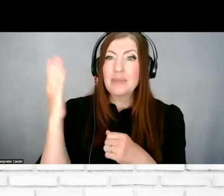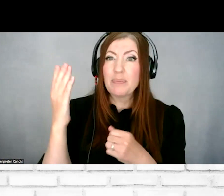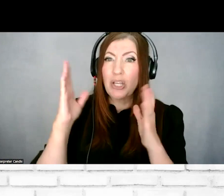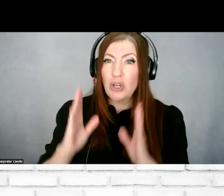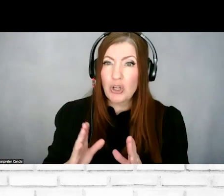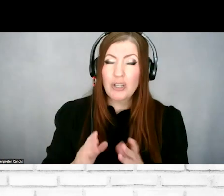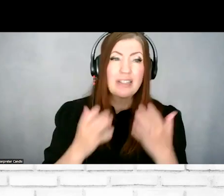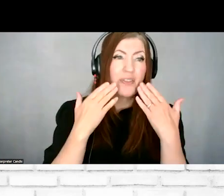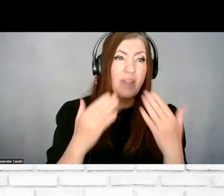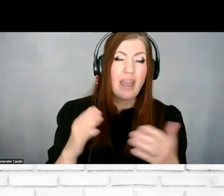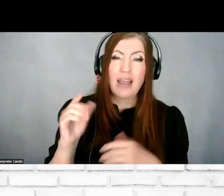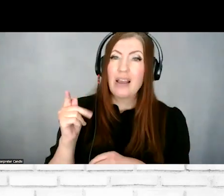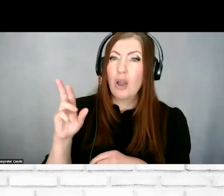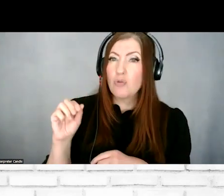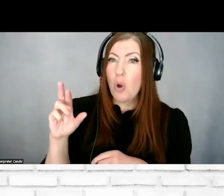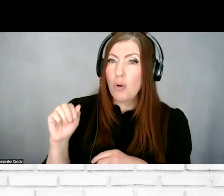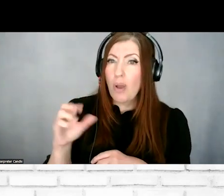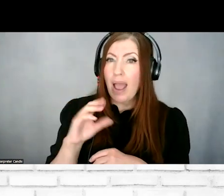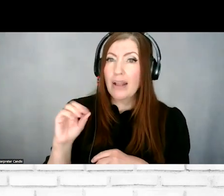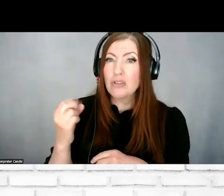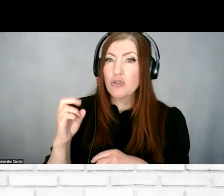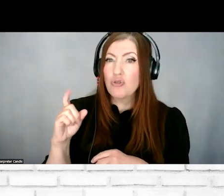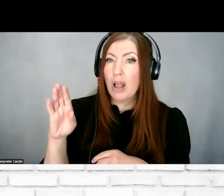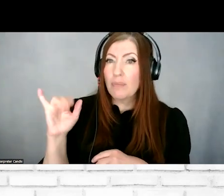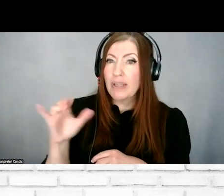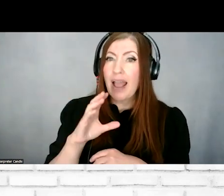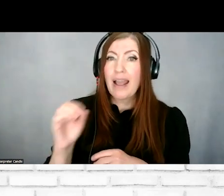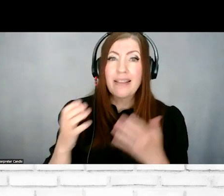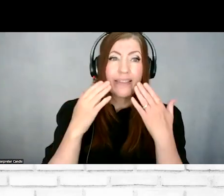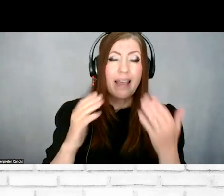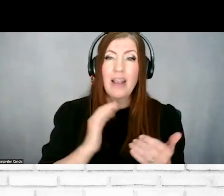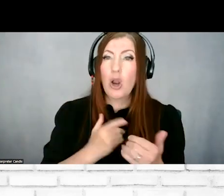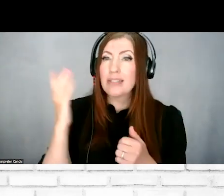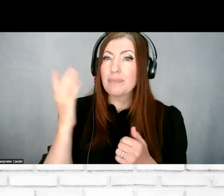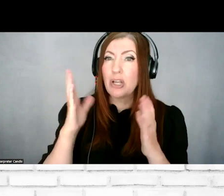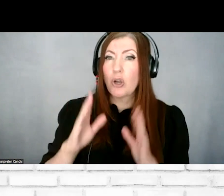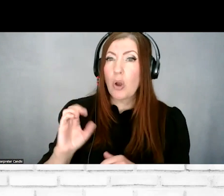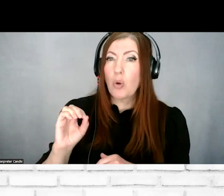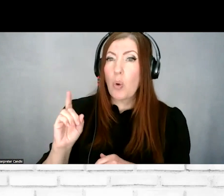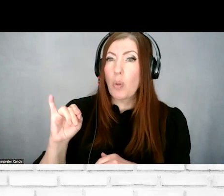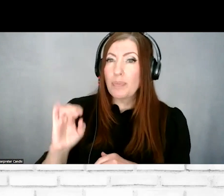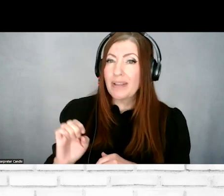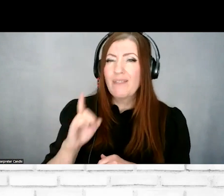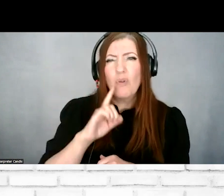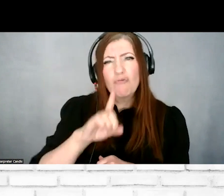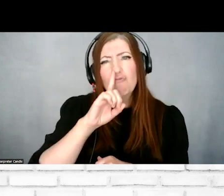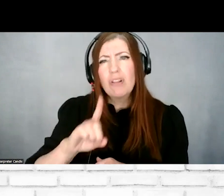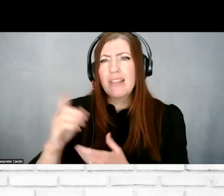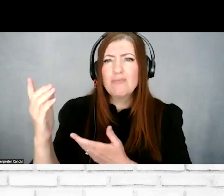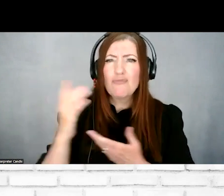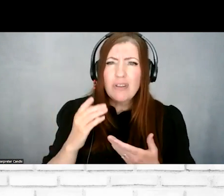want to thank Aurora, and I want to thank Shelby. I want to also thank our speaker, Colbie, for really bringing this